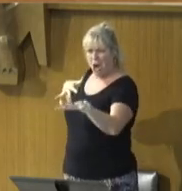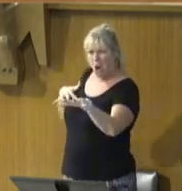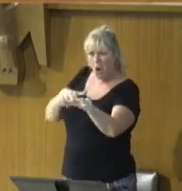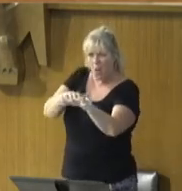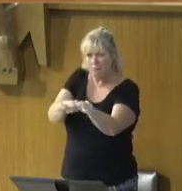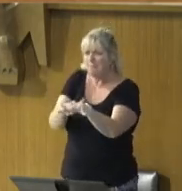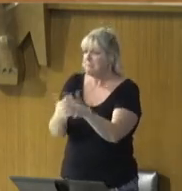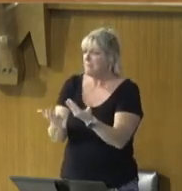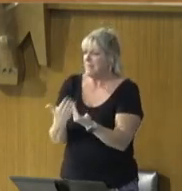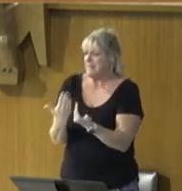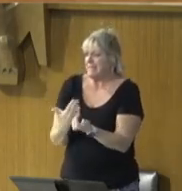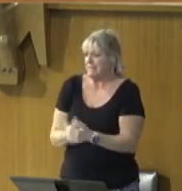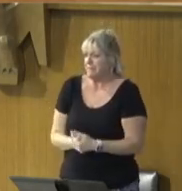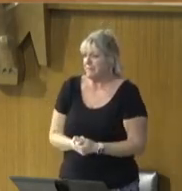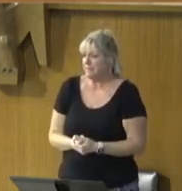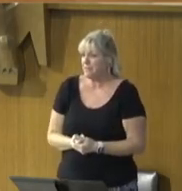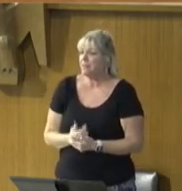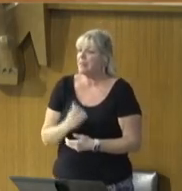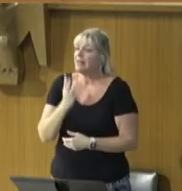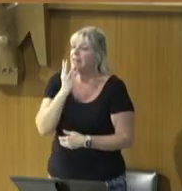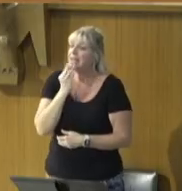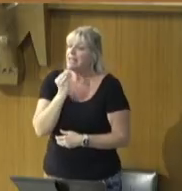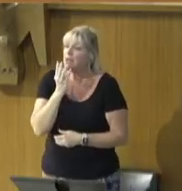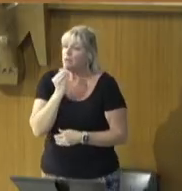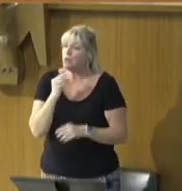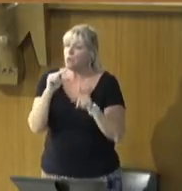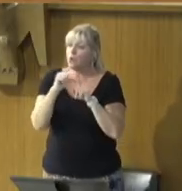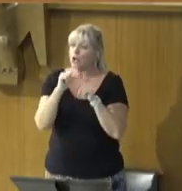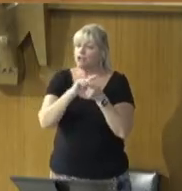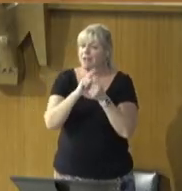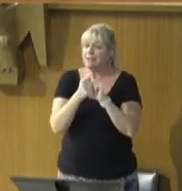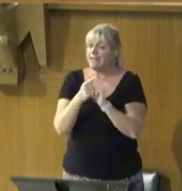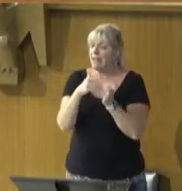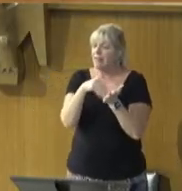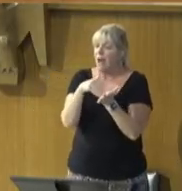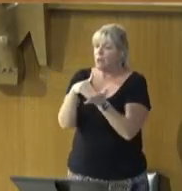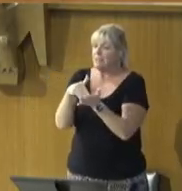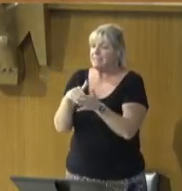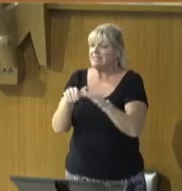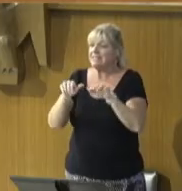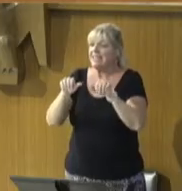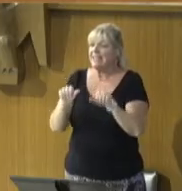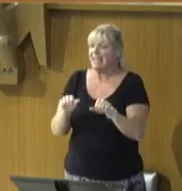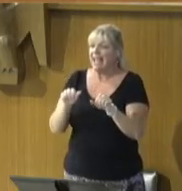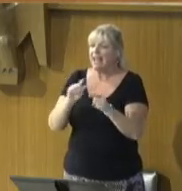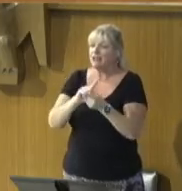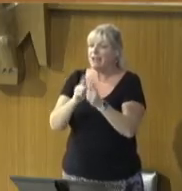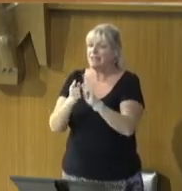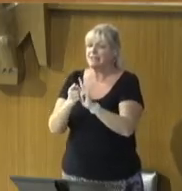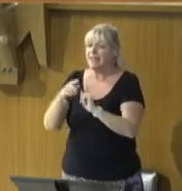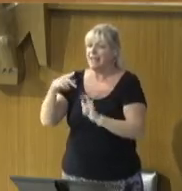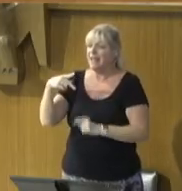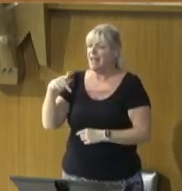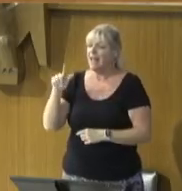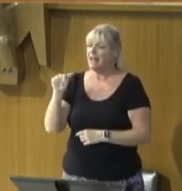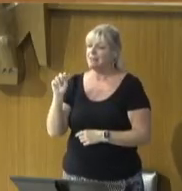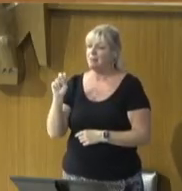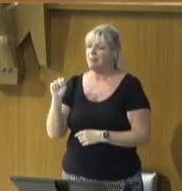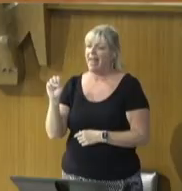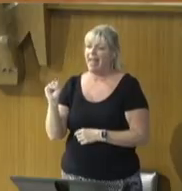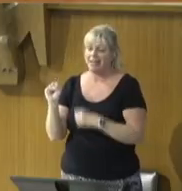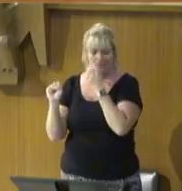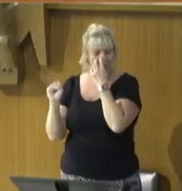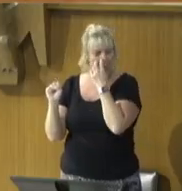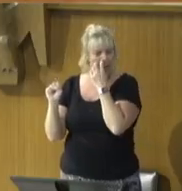The Hebrew word translated as thousands can also be translated as clans. So the most likely scenario